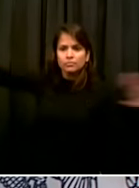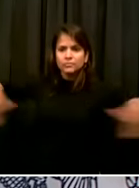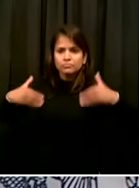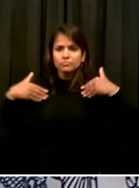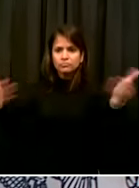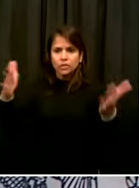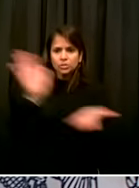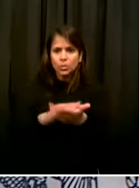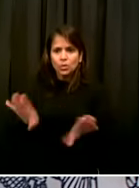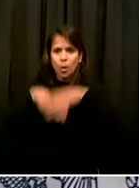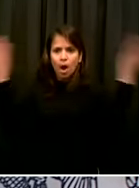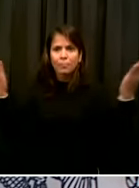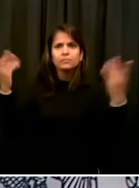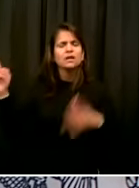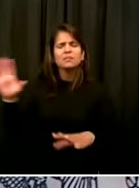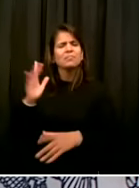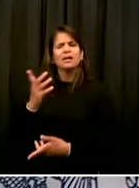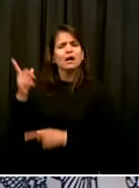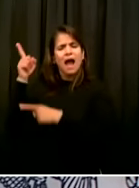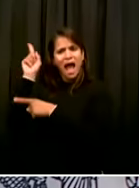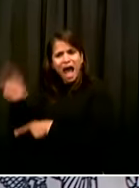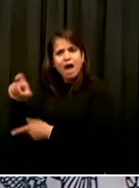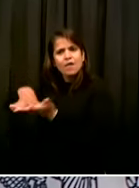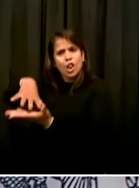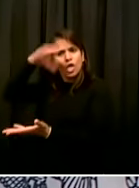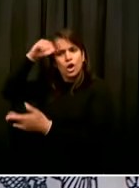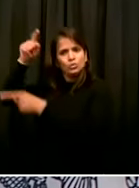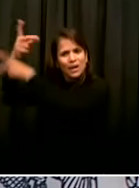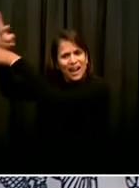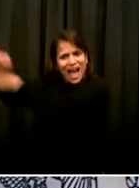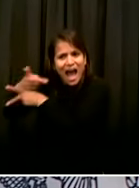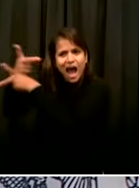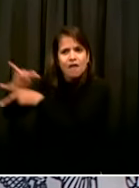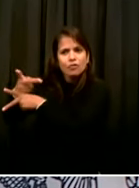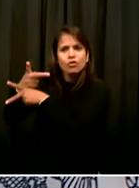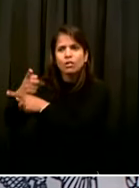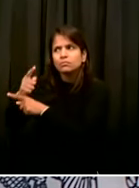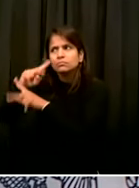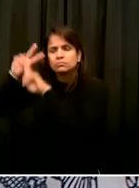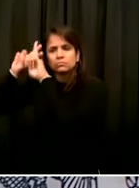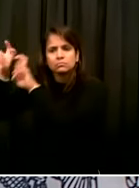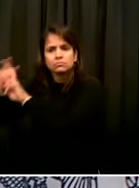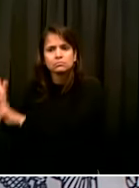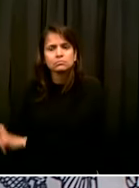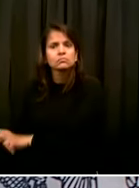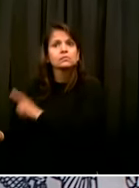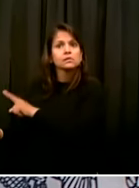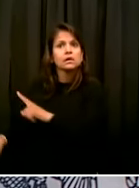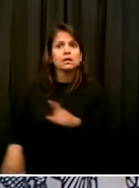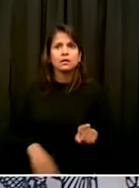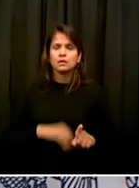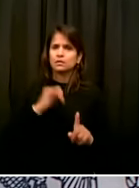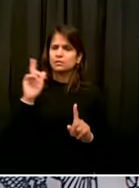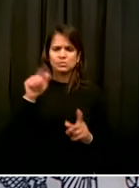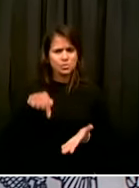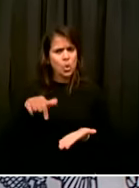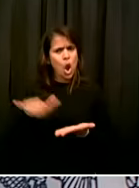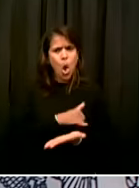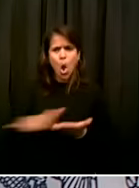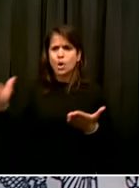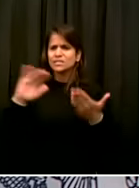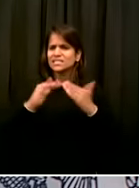lot of people are suffering as a result. So I just want to emphasize, if you're talking about schools and places where the coronavirus is raging,